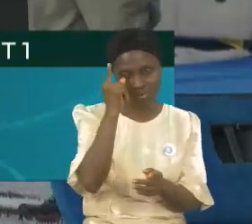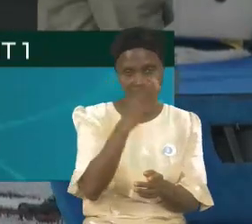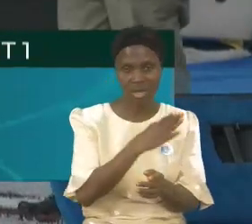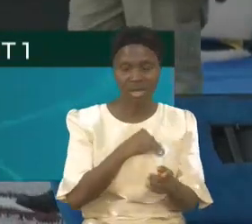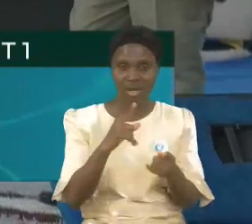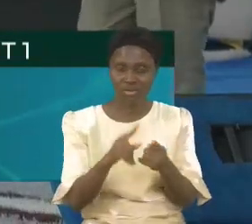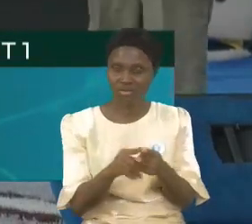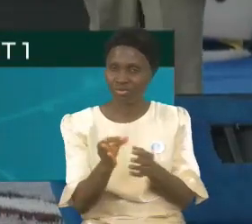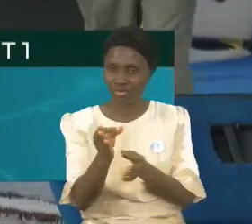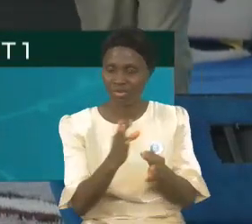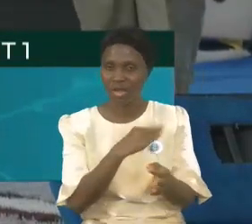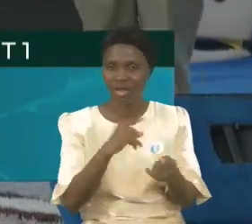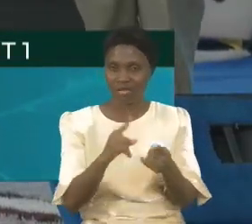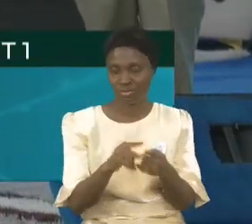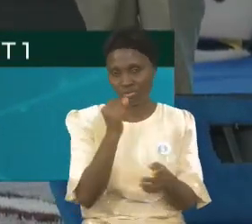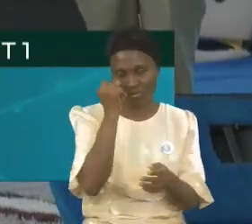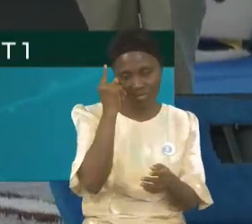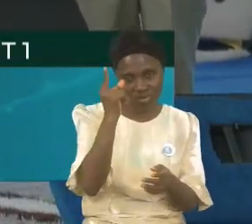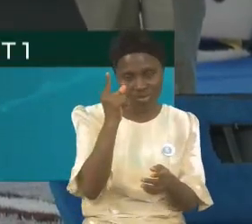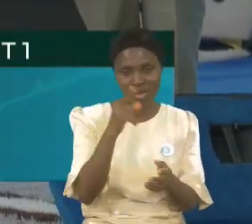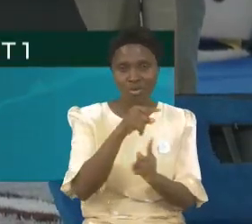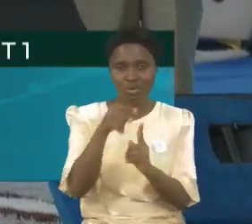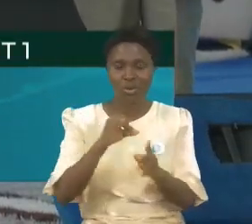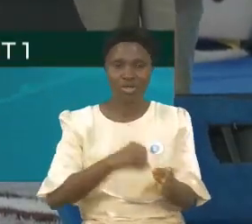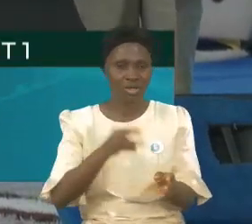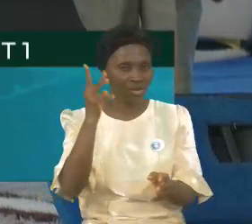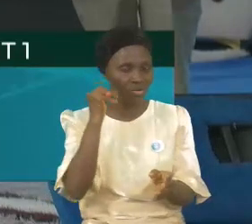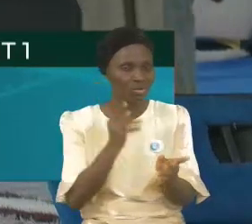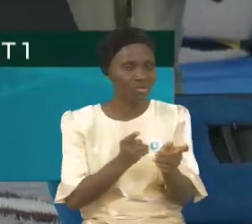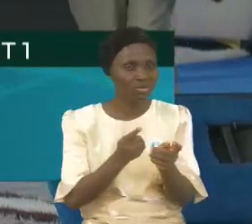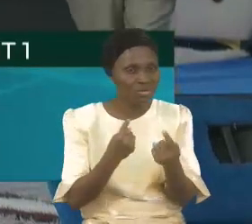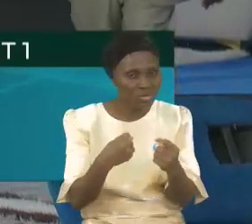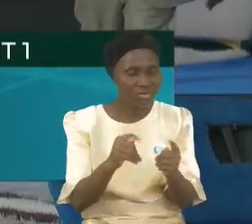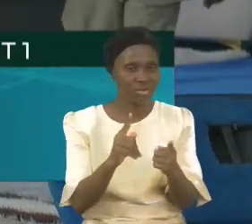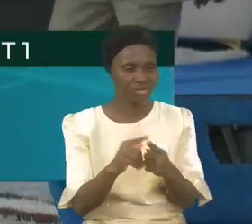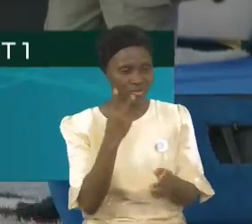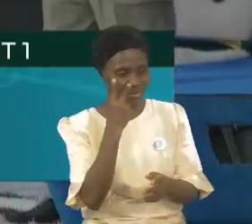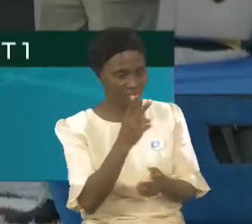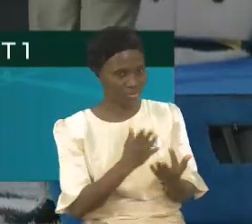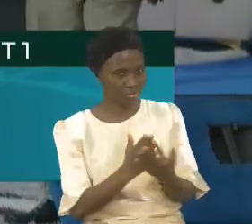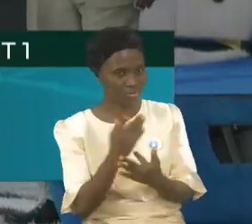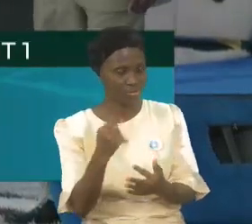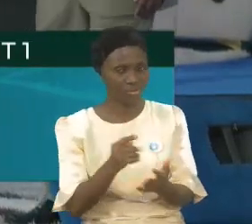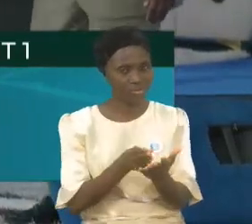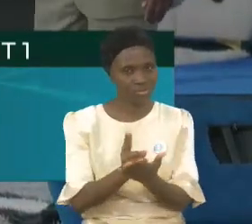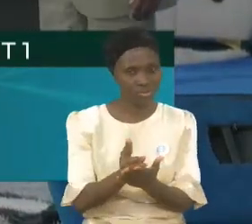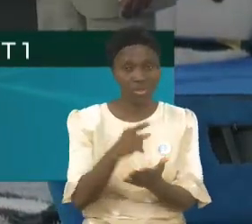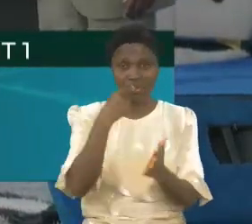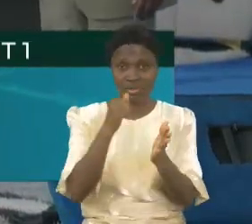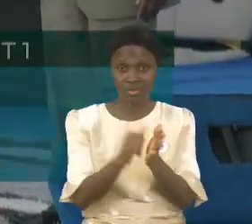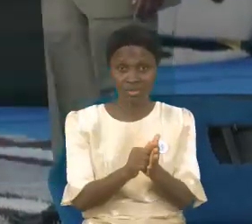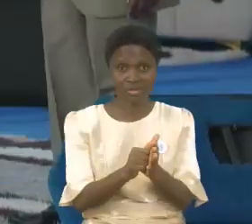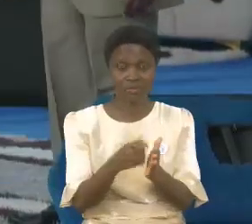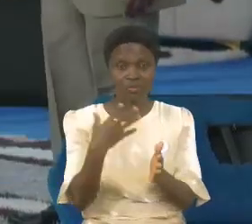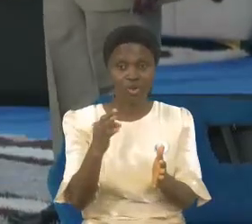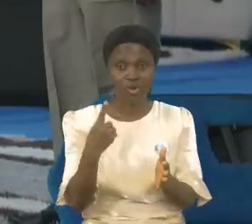I would try to analyze, when I would try to see through the truth, it says, of the